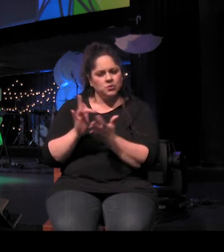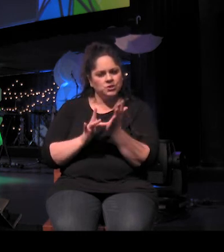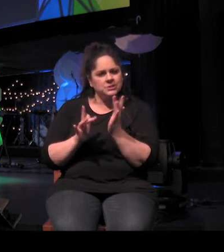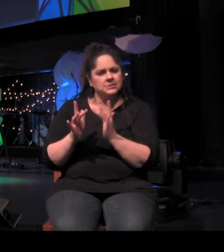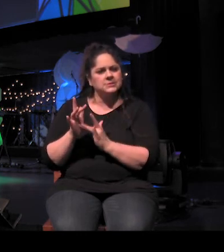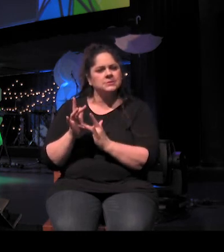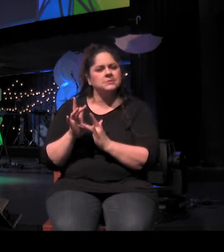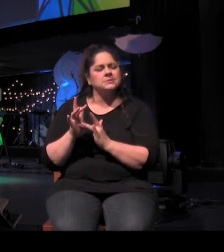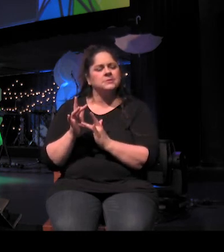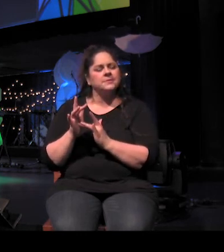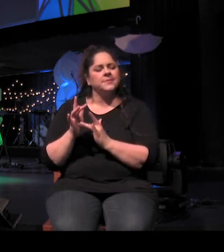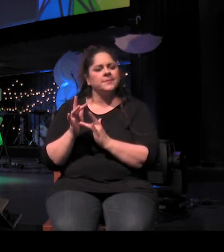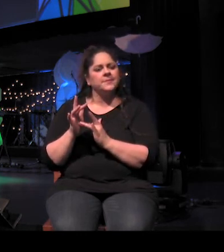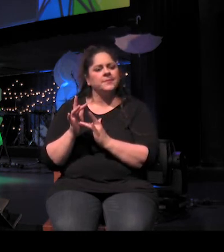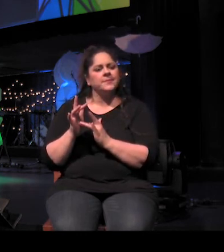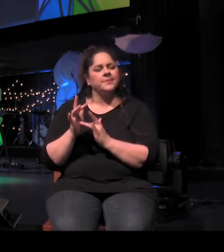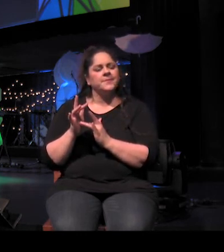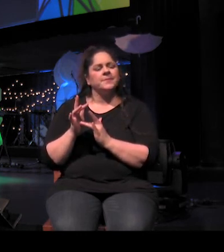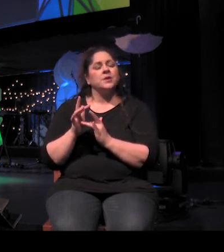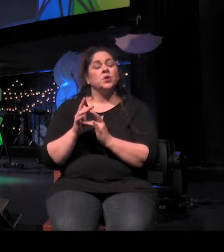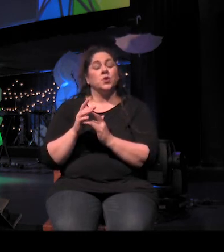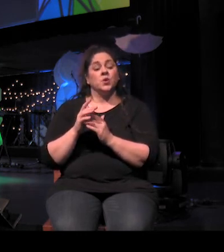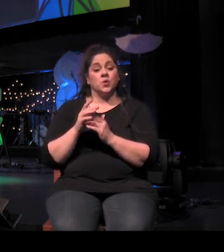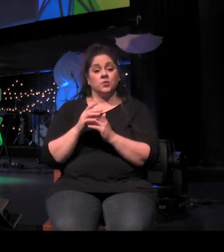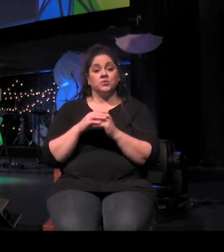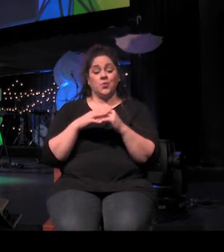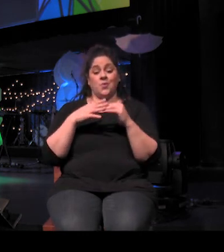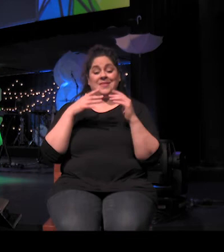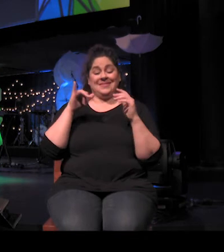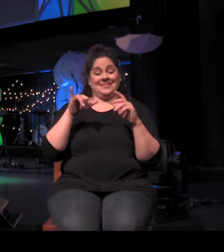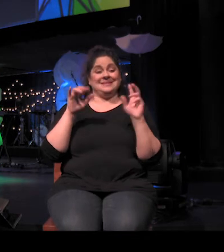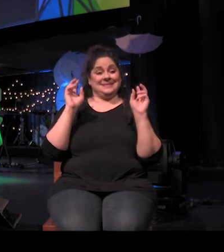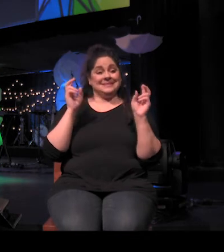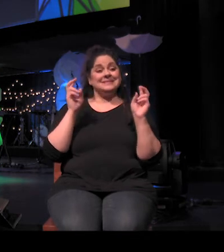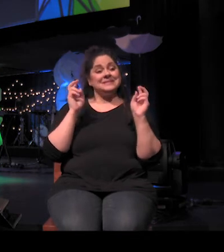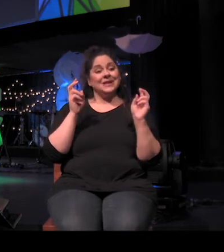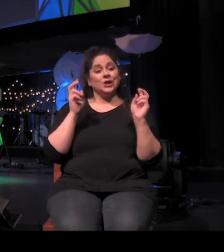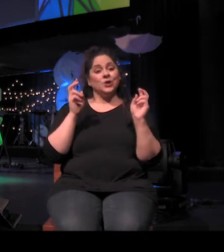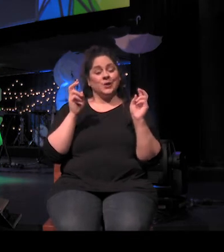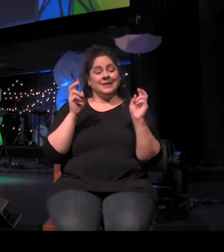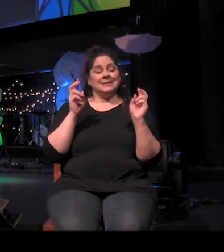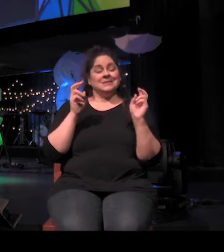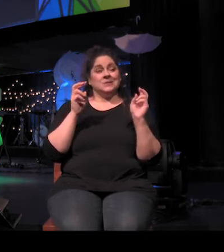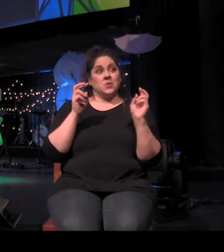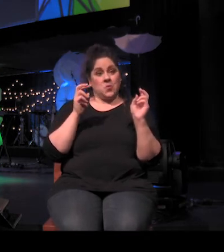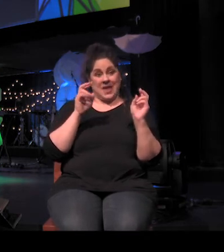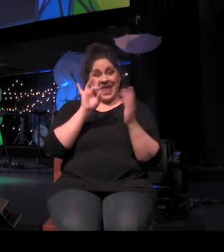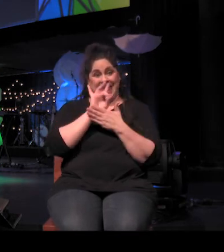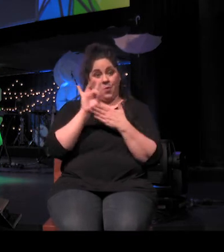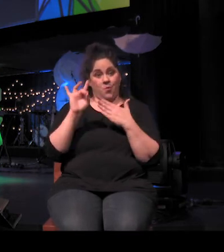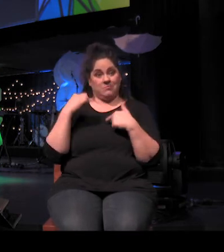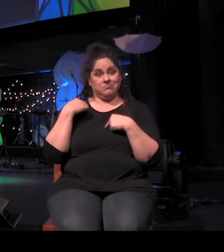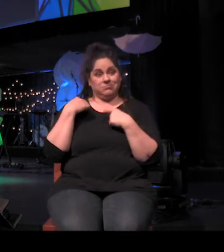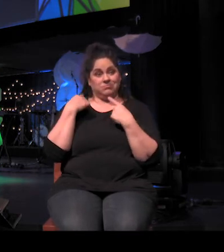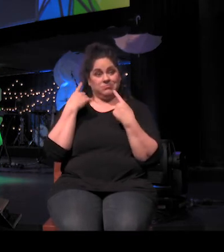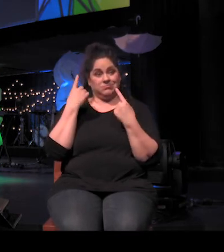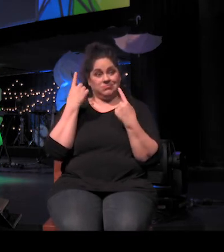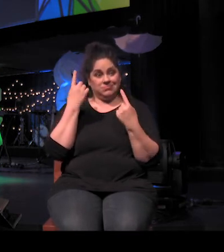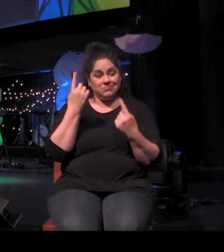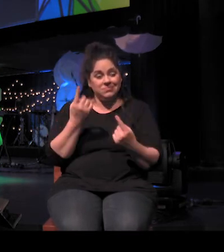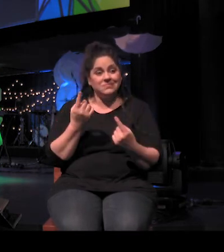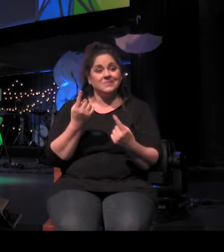What level is it? As we bring this whole series to a close, you know, we just spent 8 weeks